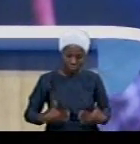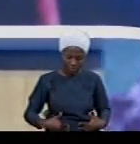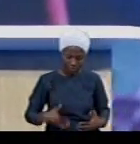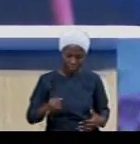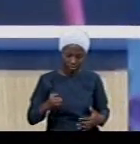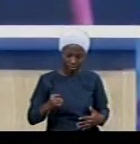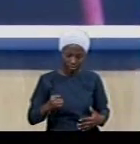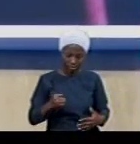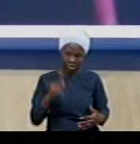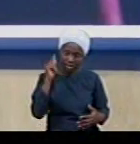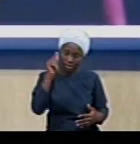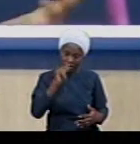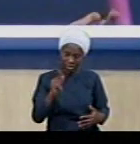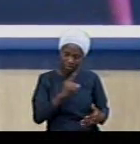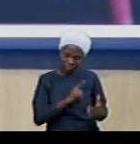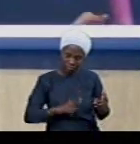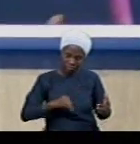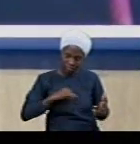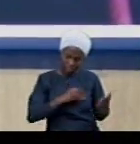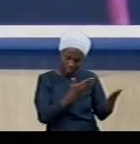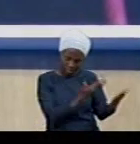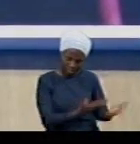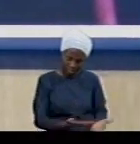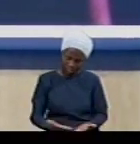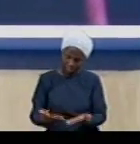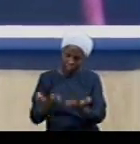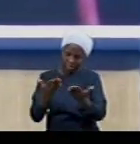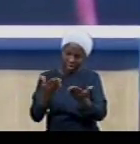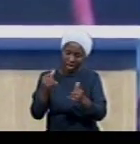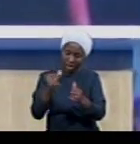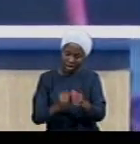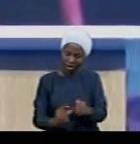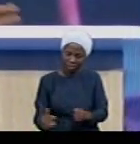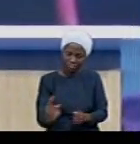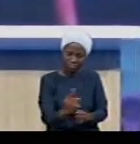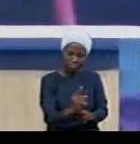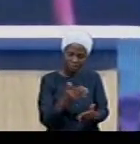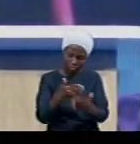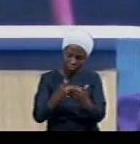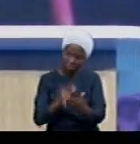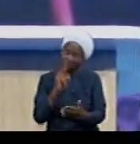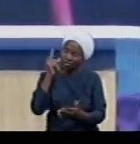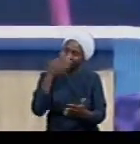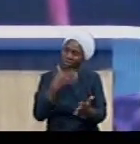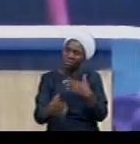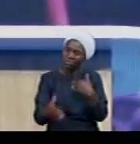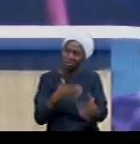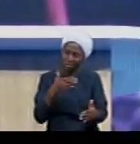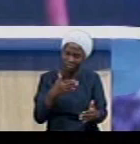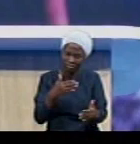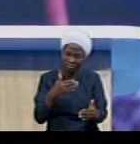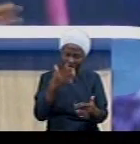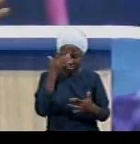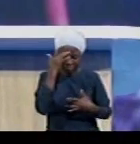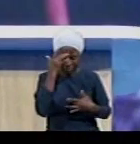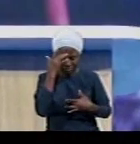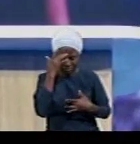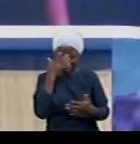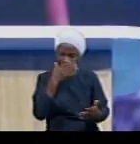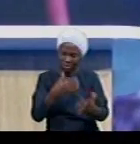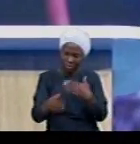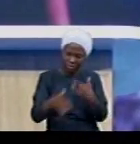therefore, Lord, I present everyone before you. Whatever infirmity,